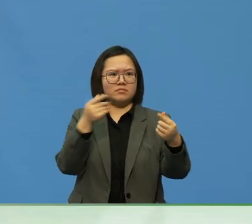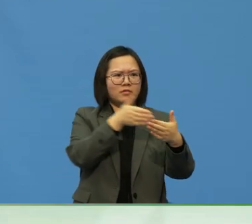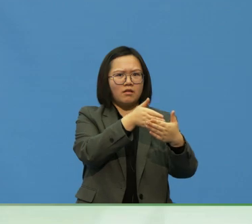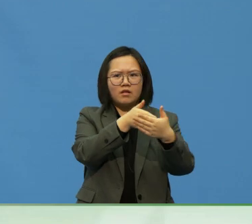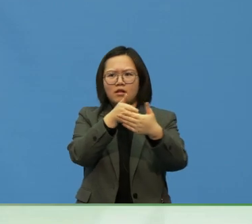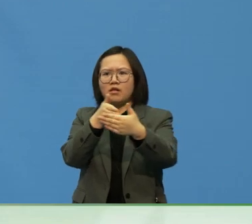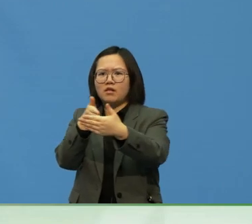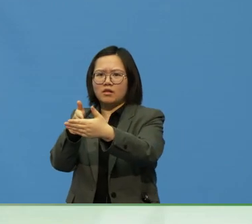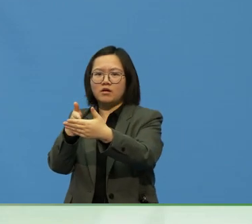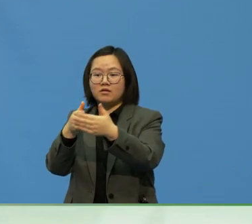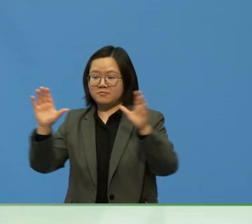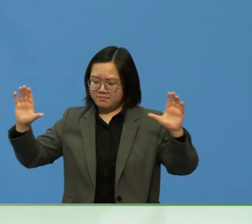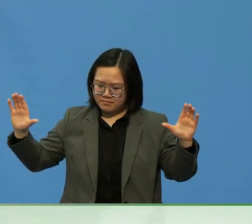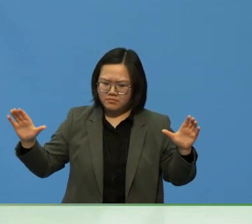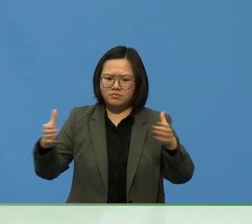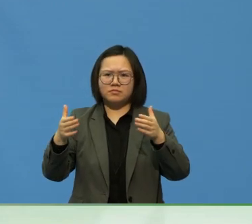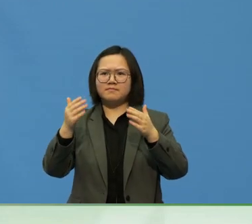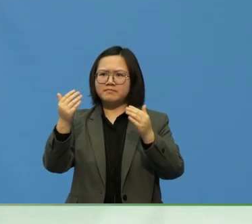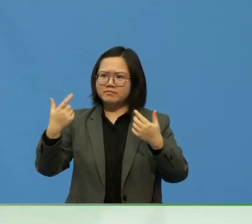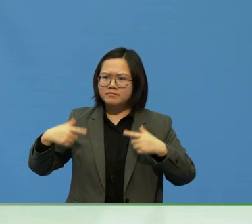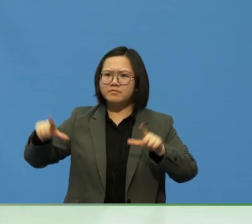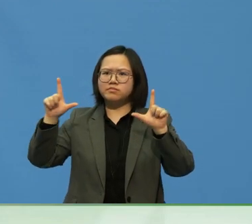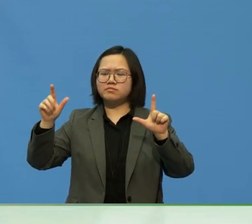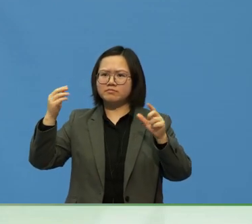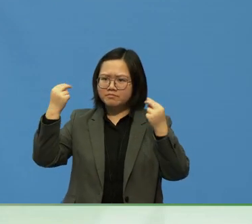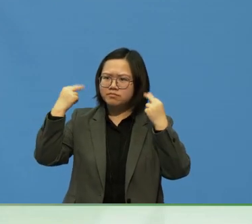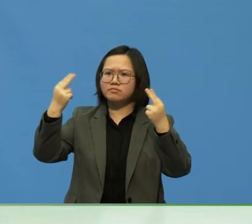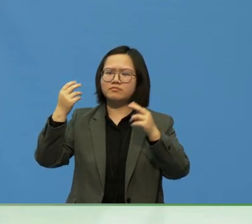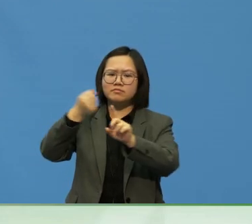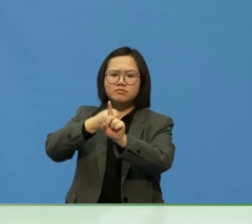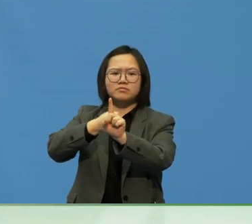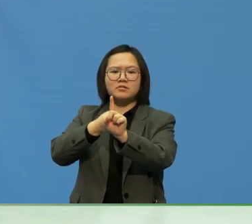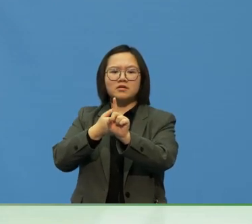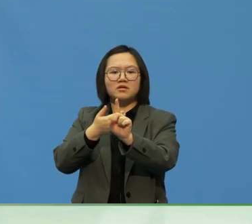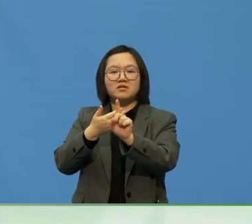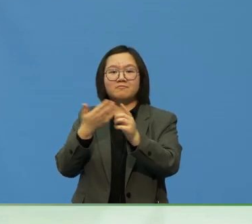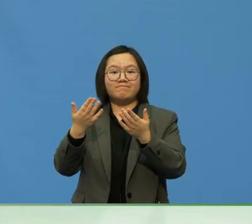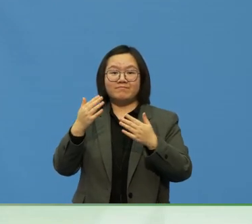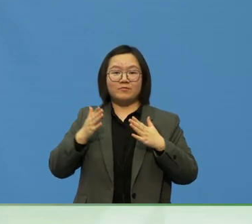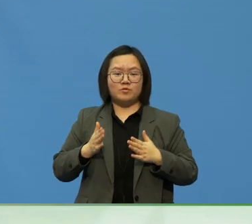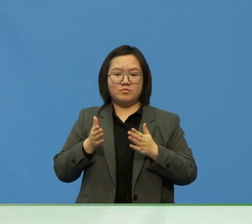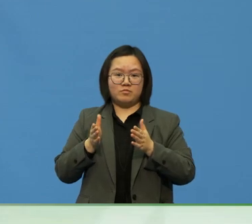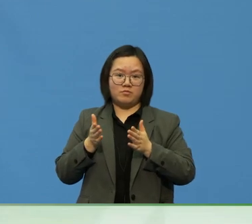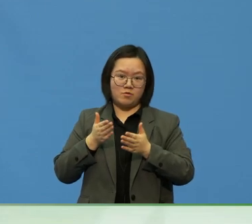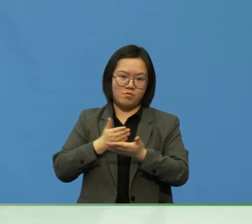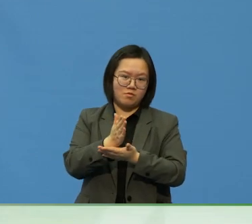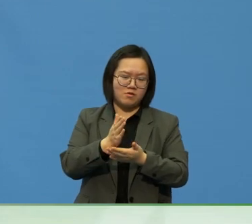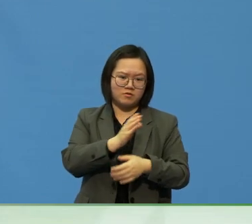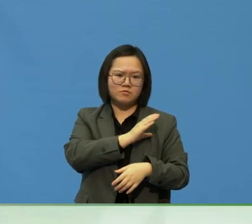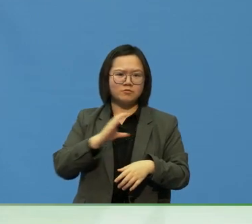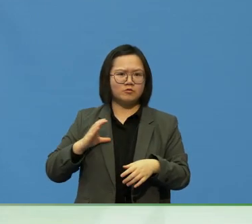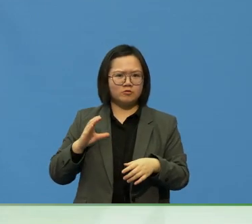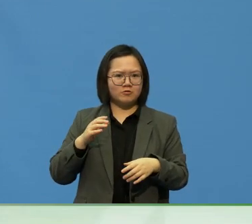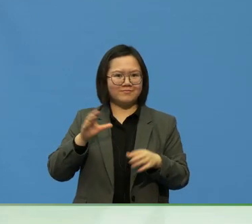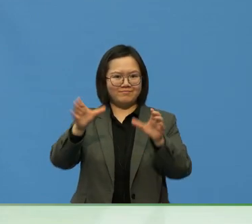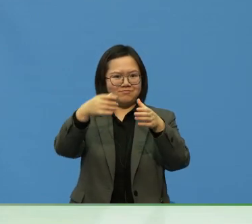the role of the Equality and Human Rights Commissions, which instead of advocating, let's take class actions through, as a Canadian, I don't usually look in